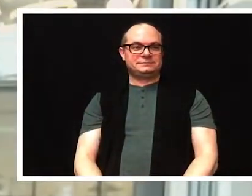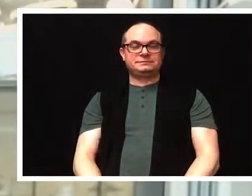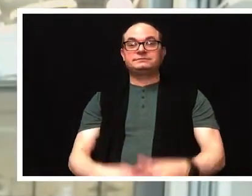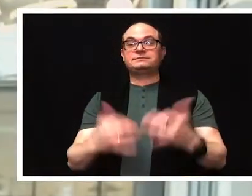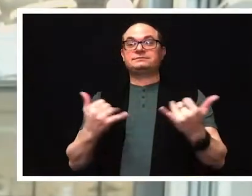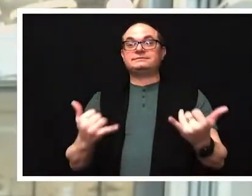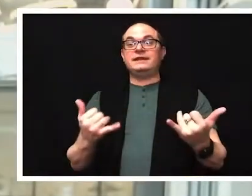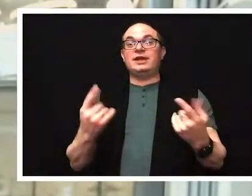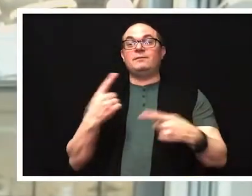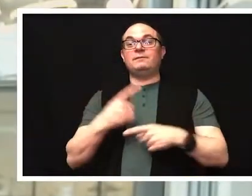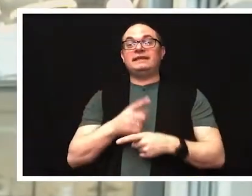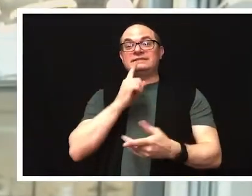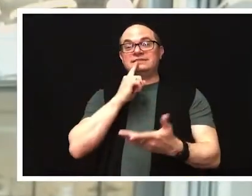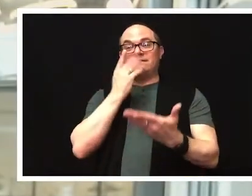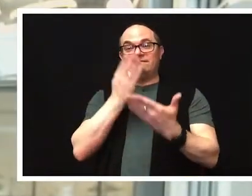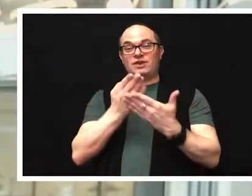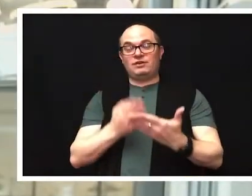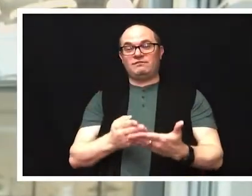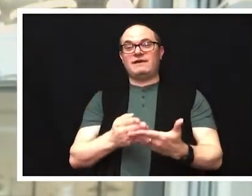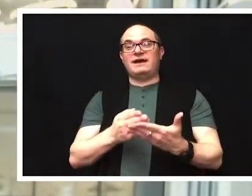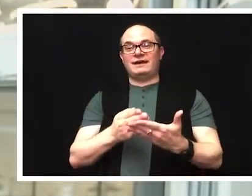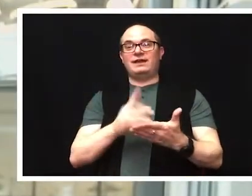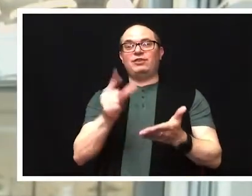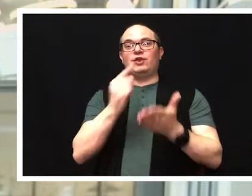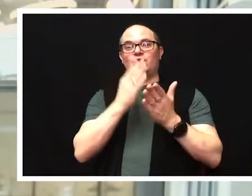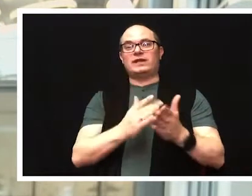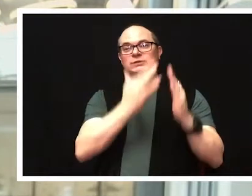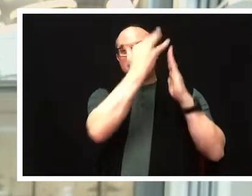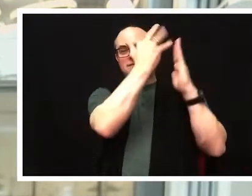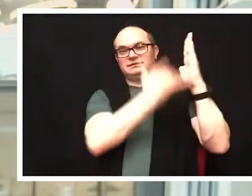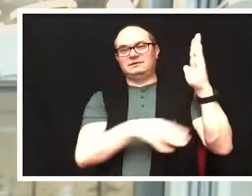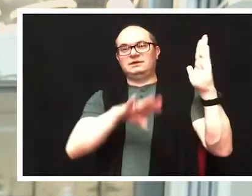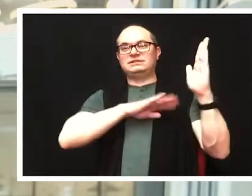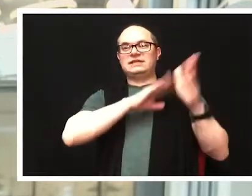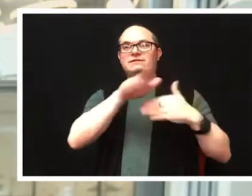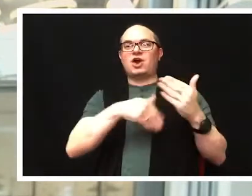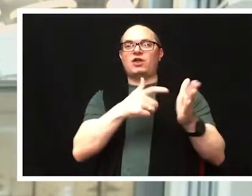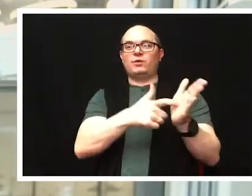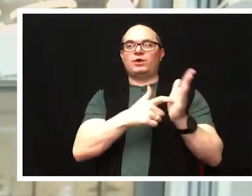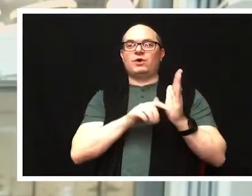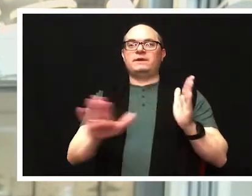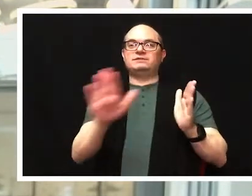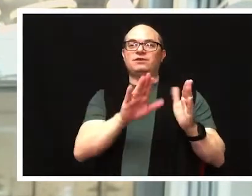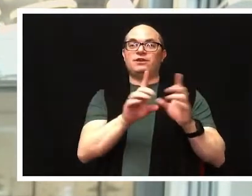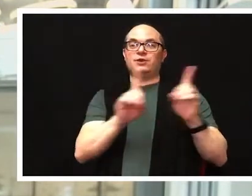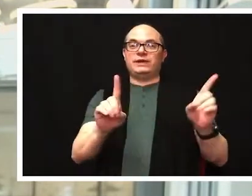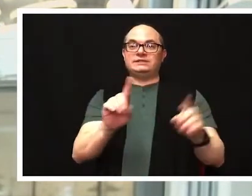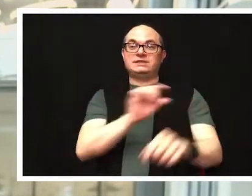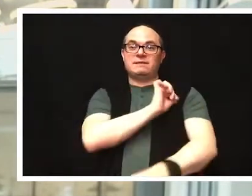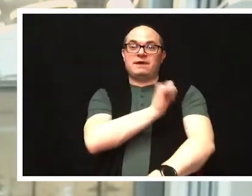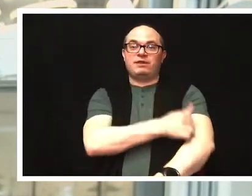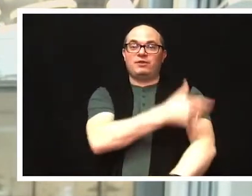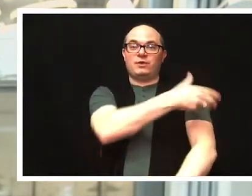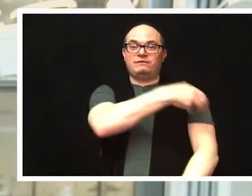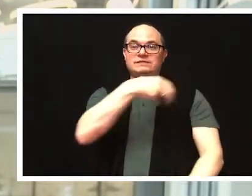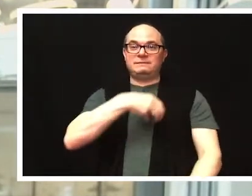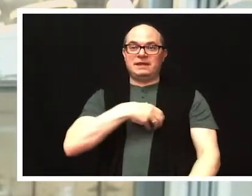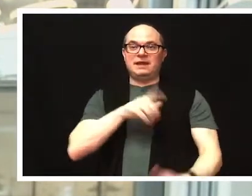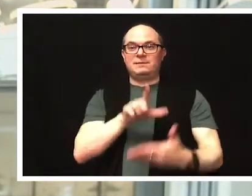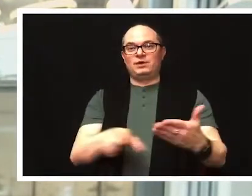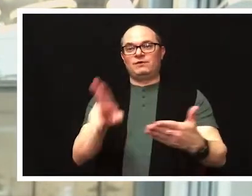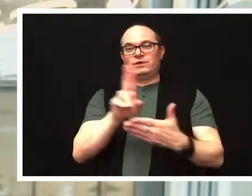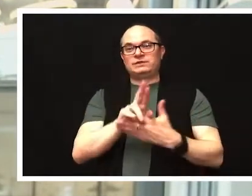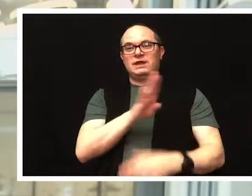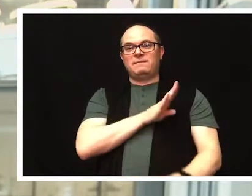Now I'm pleased today to verify the candidates listed on the screen next who have met all the requirements for their degrees. By the authority vested in me and